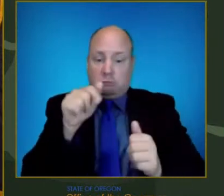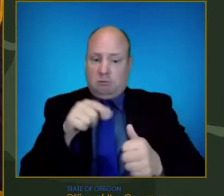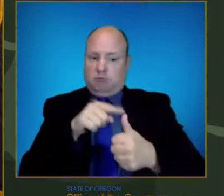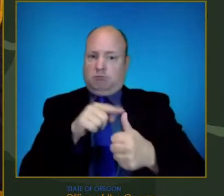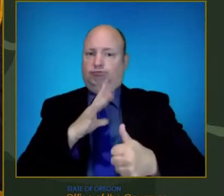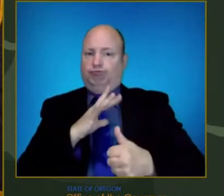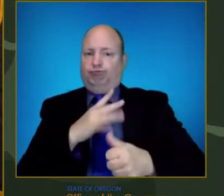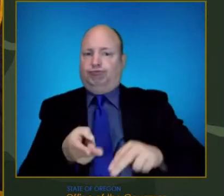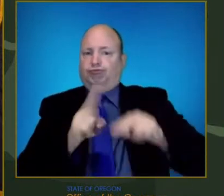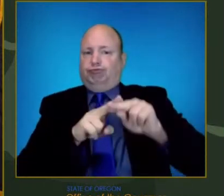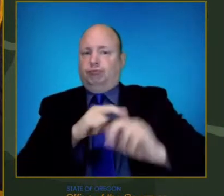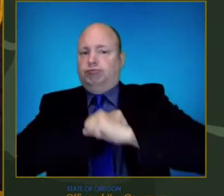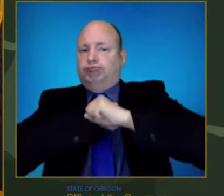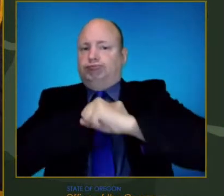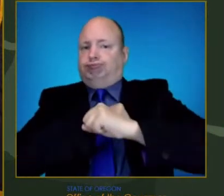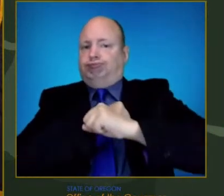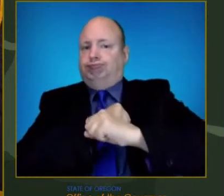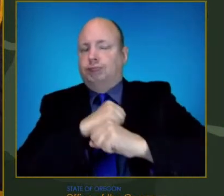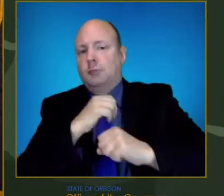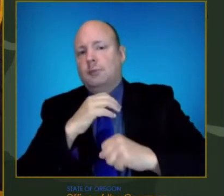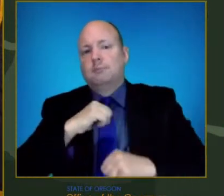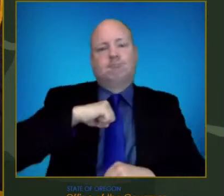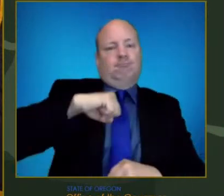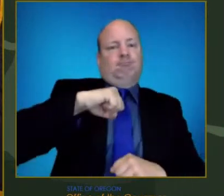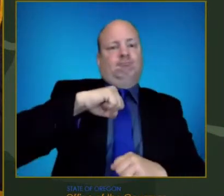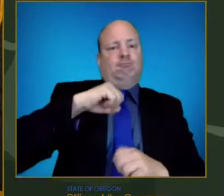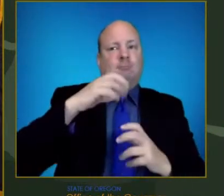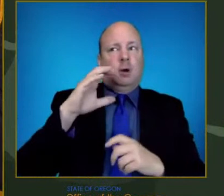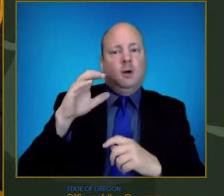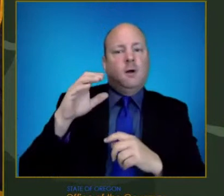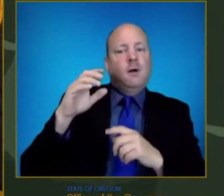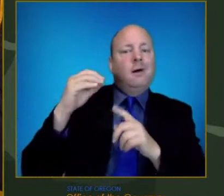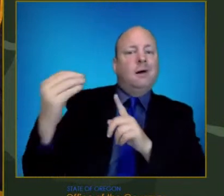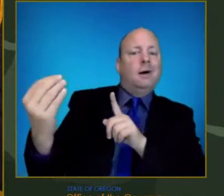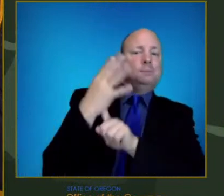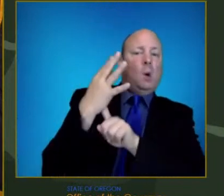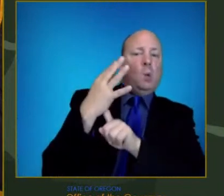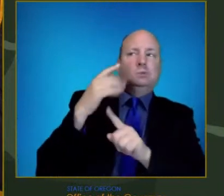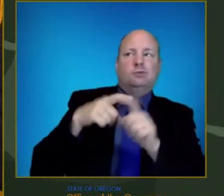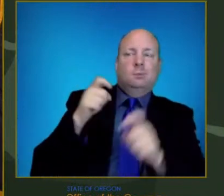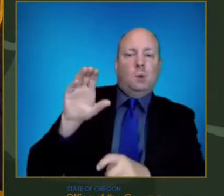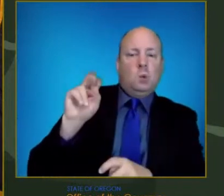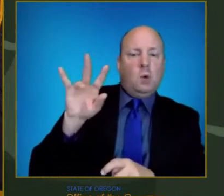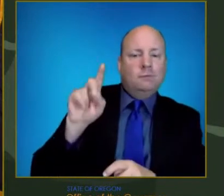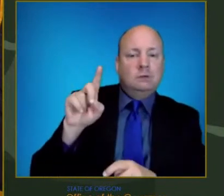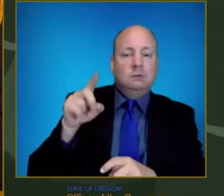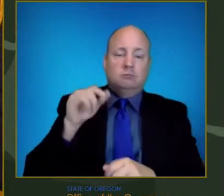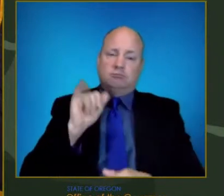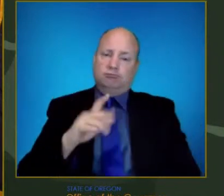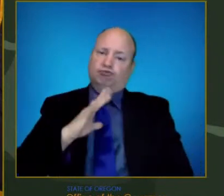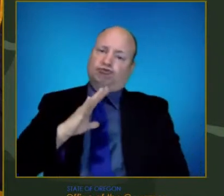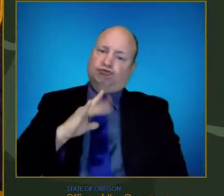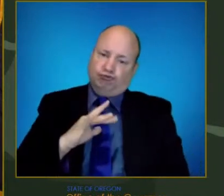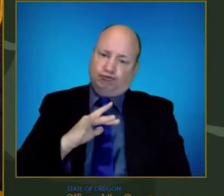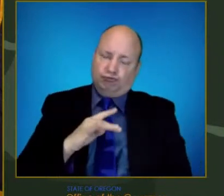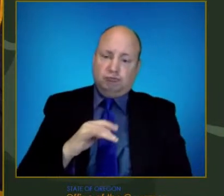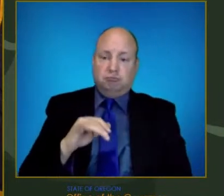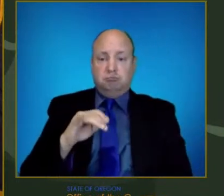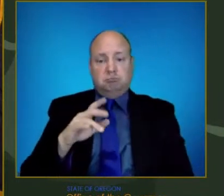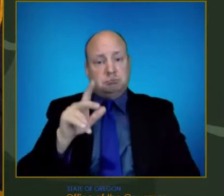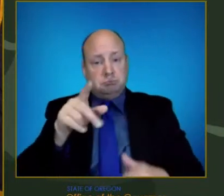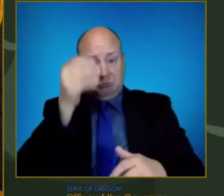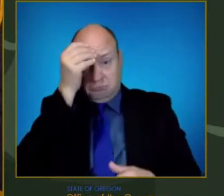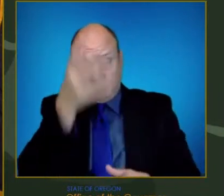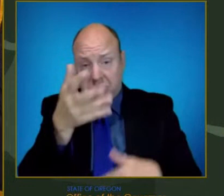exposure or illness, but you are still fully vaccinated with the two doses. The nation's